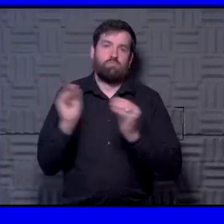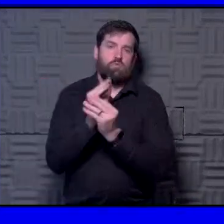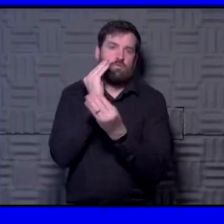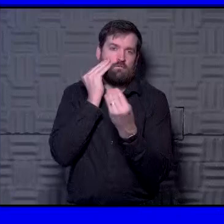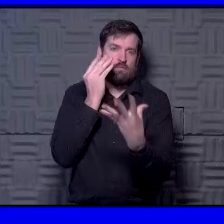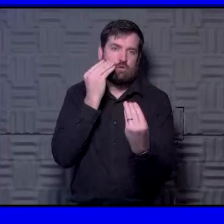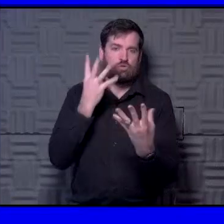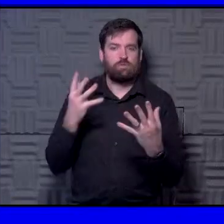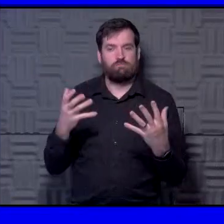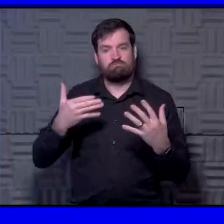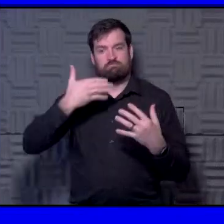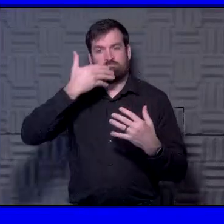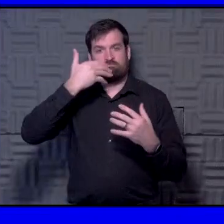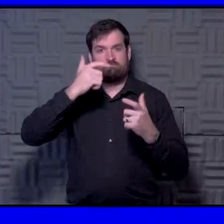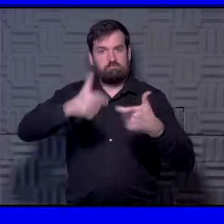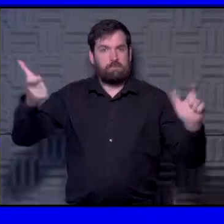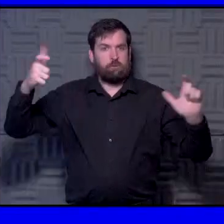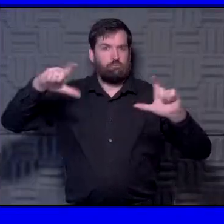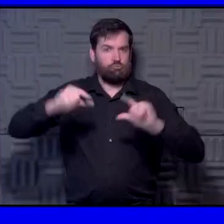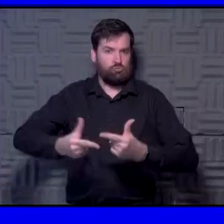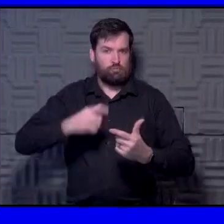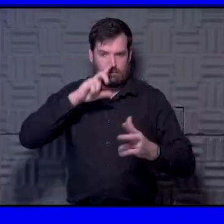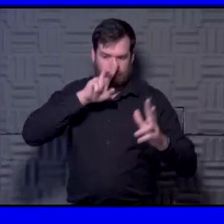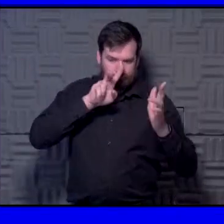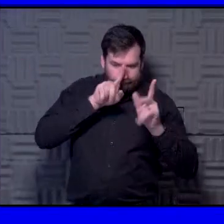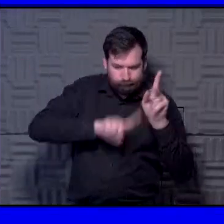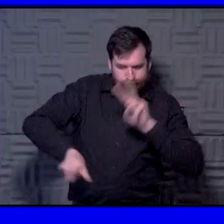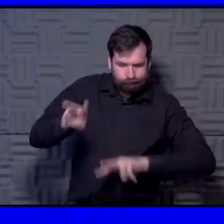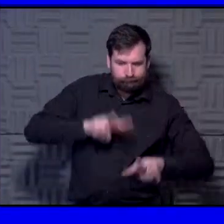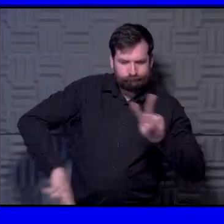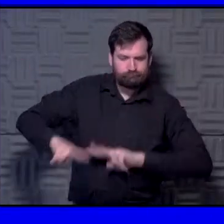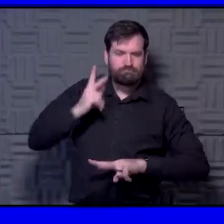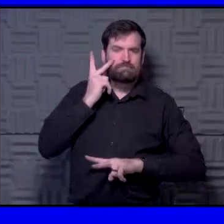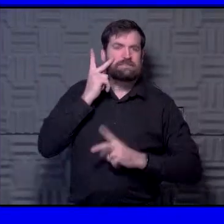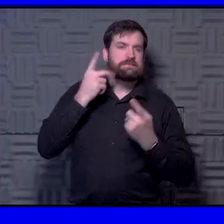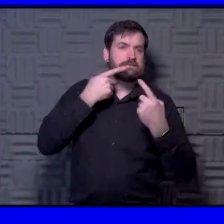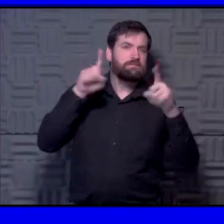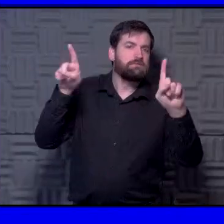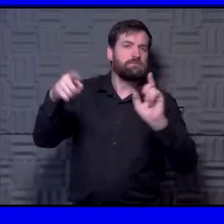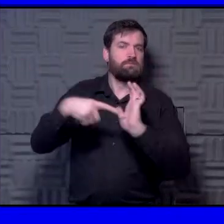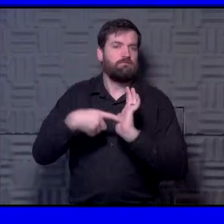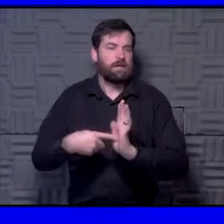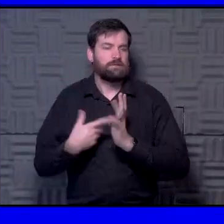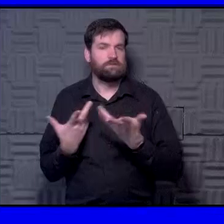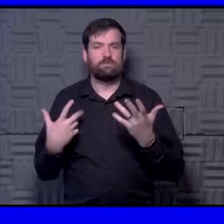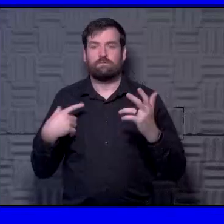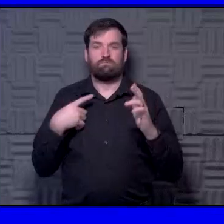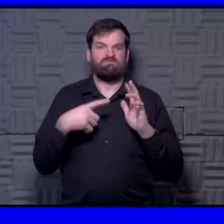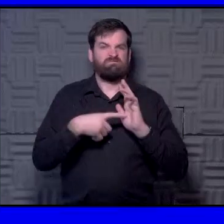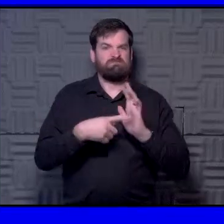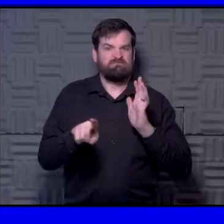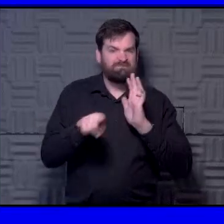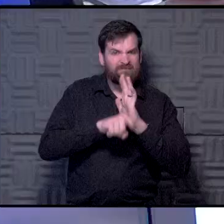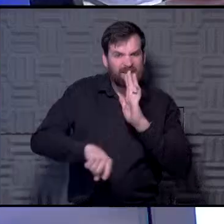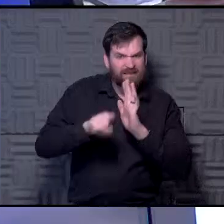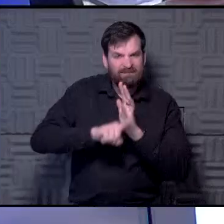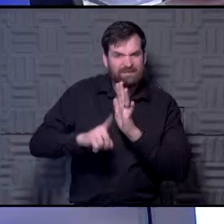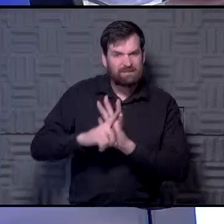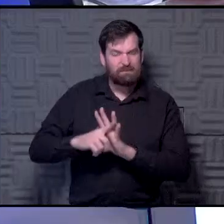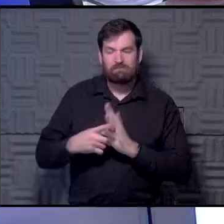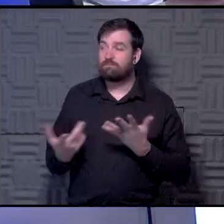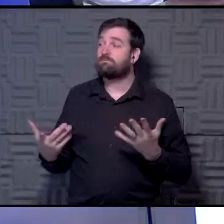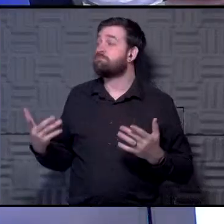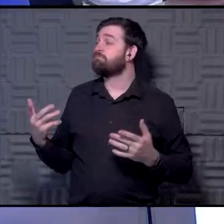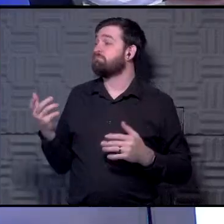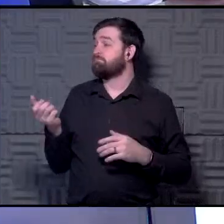bigger group of people to analyze and see what the effects are, what the adverse effects are, and what the efficacy is. So here are a couple of